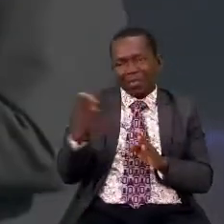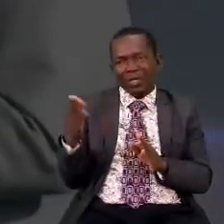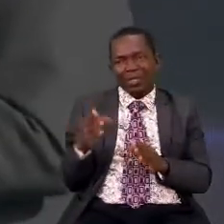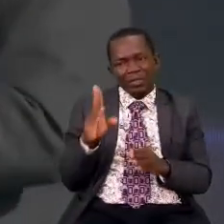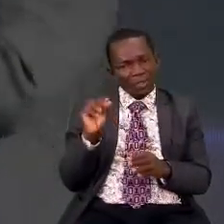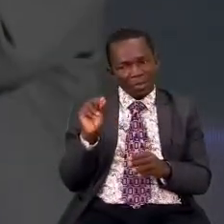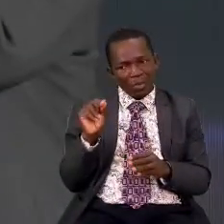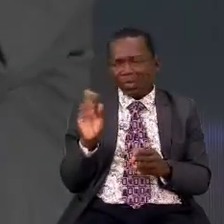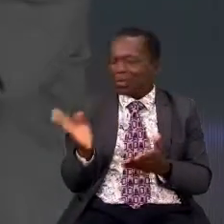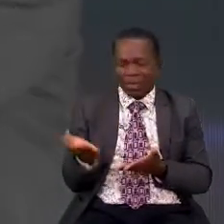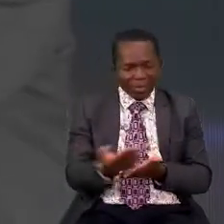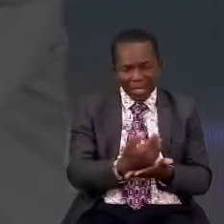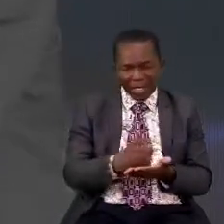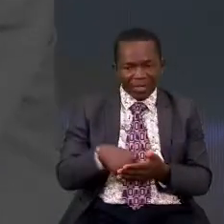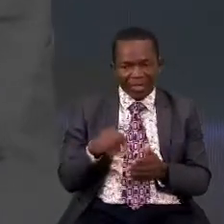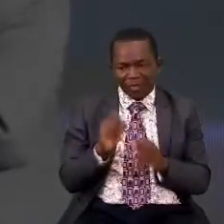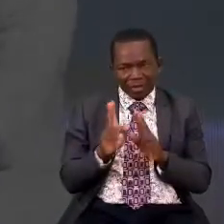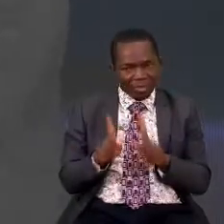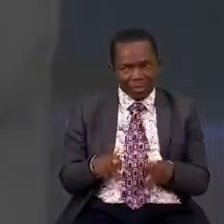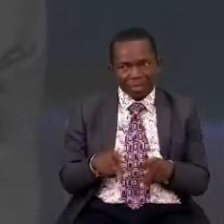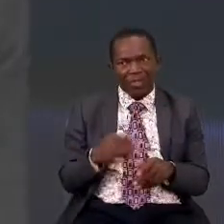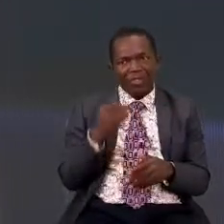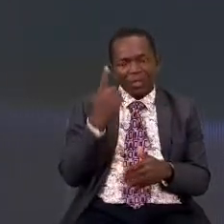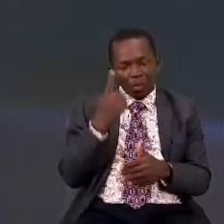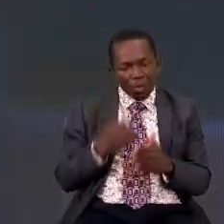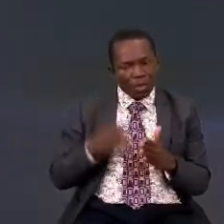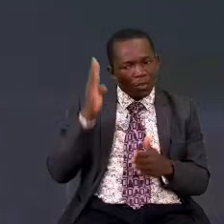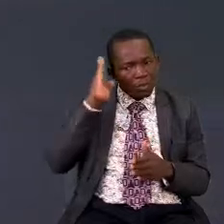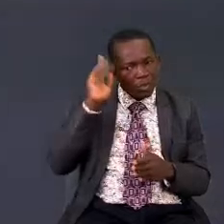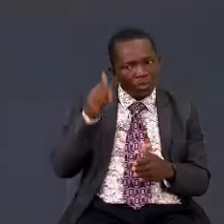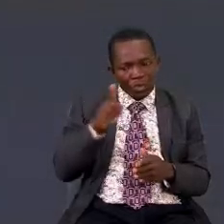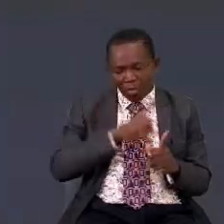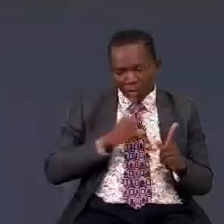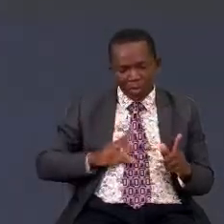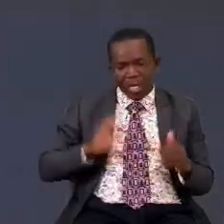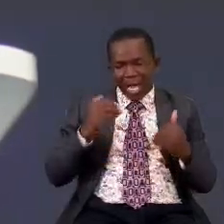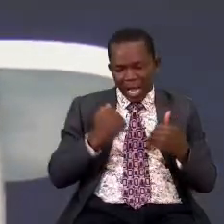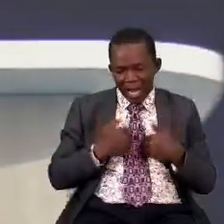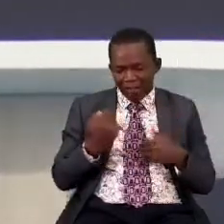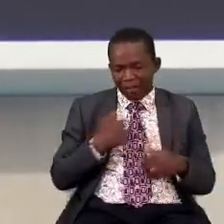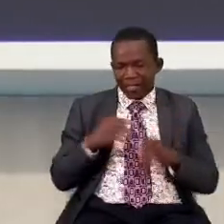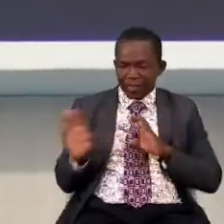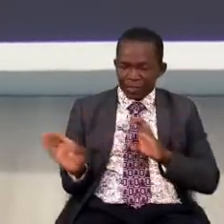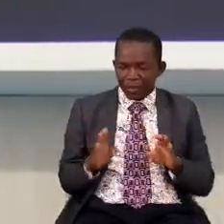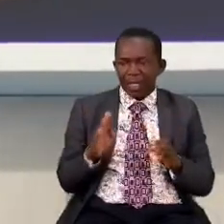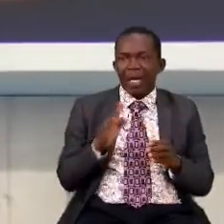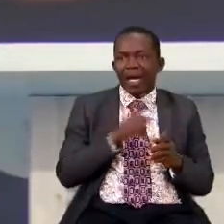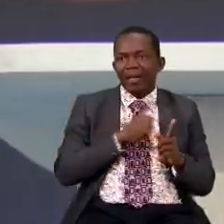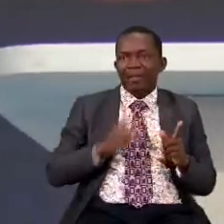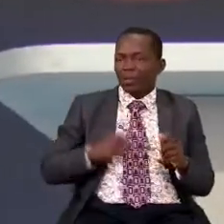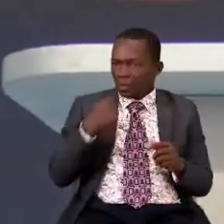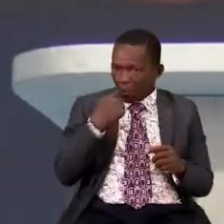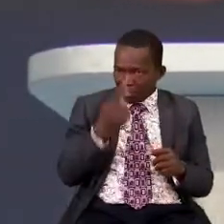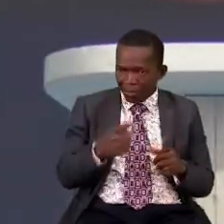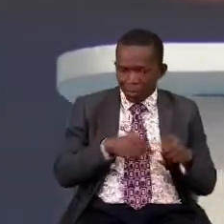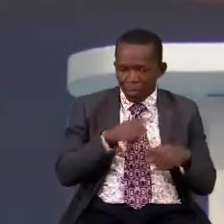the city. It shall be told you what you will do. And because of that, when he got to Damascus, he wasn't,